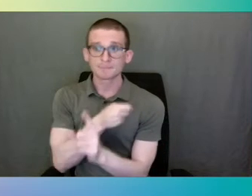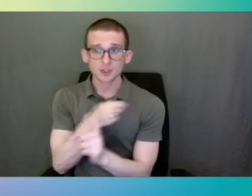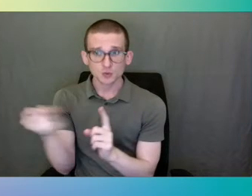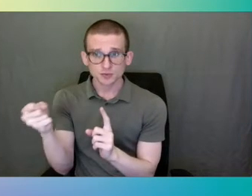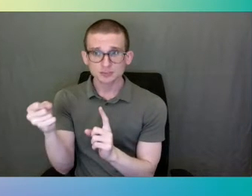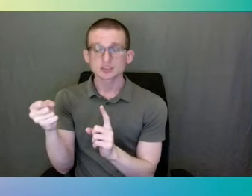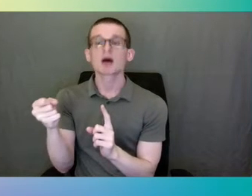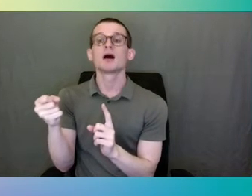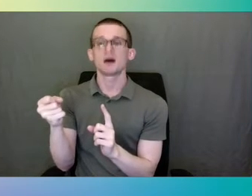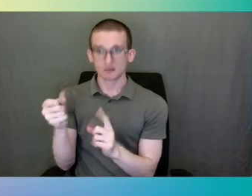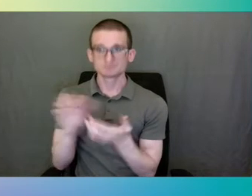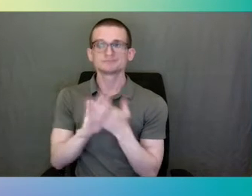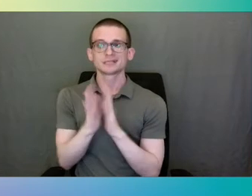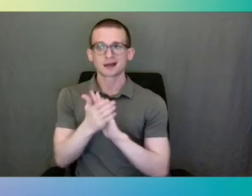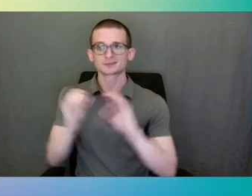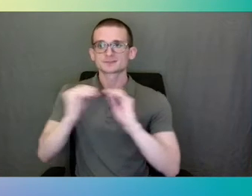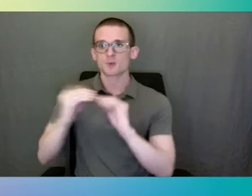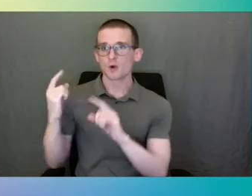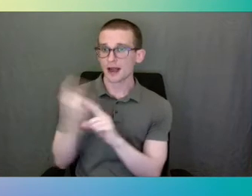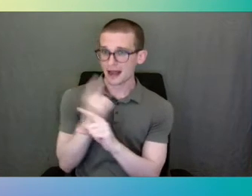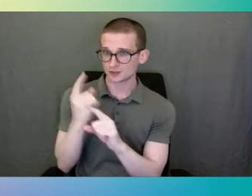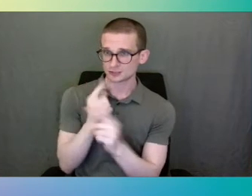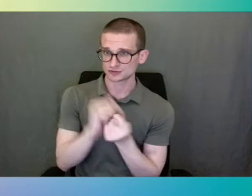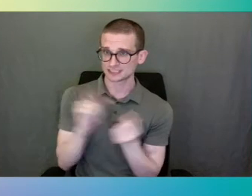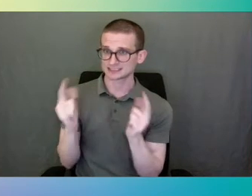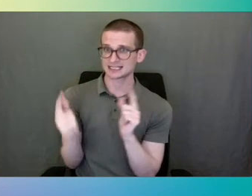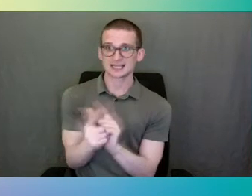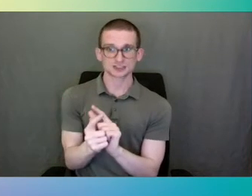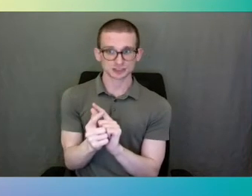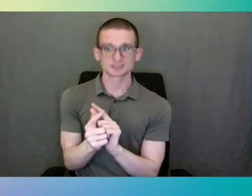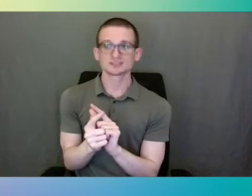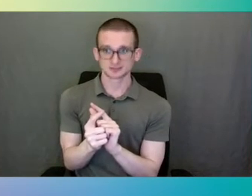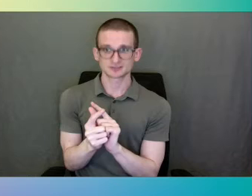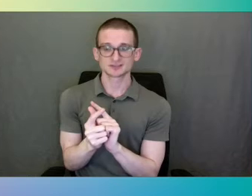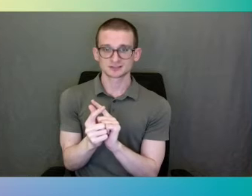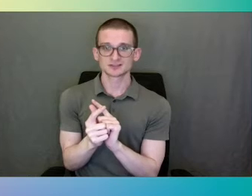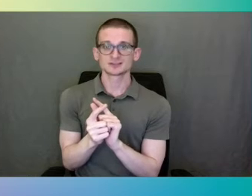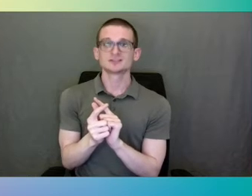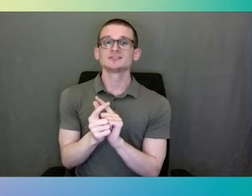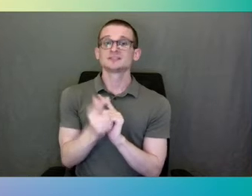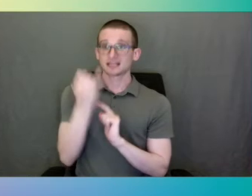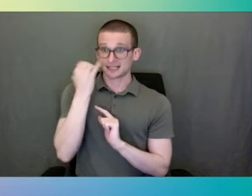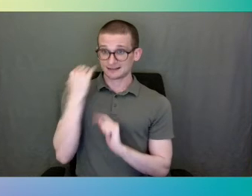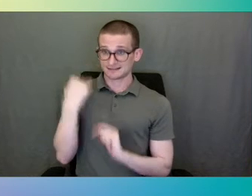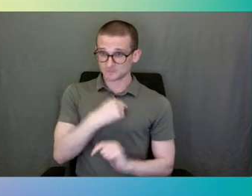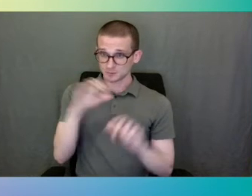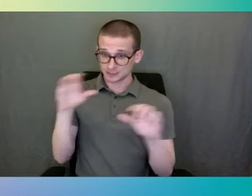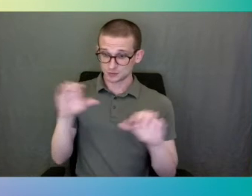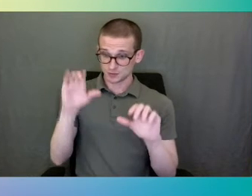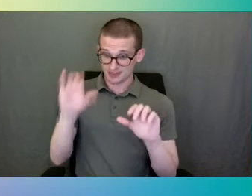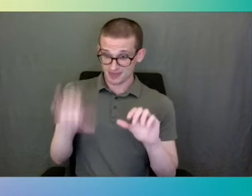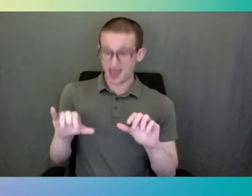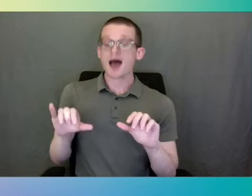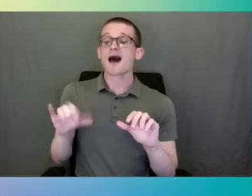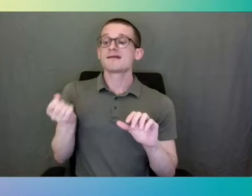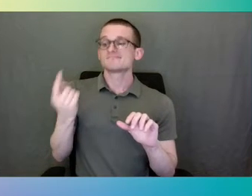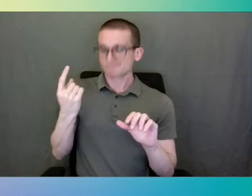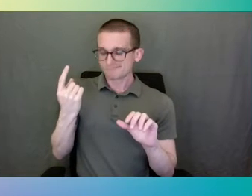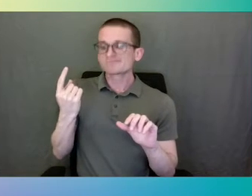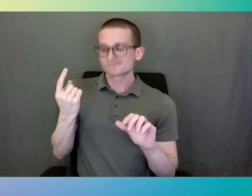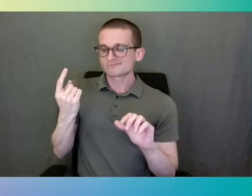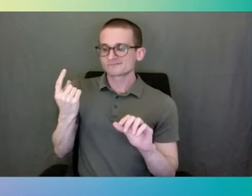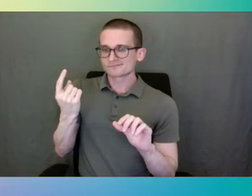the translation of what's actually going on here, then we might actually start to see things the way God has seen it all